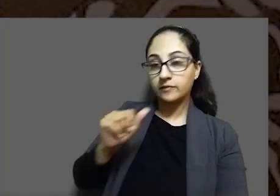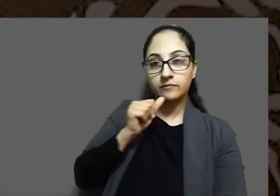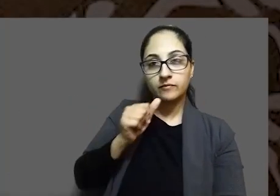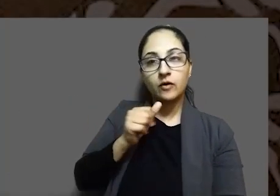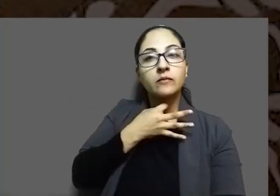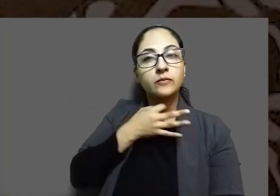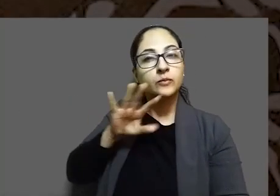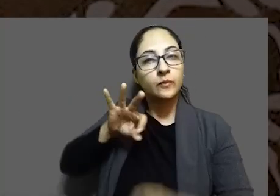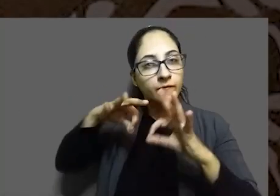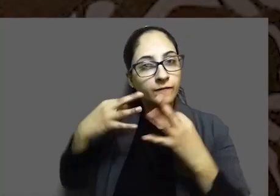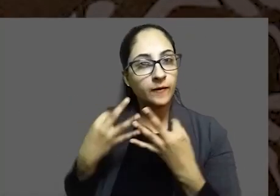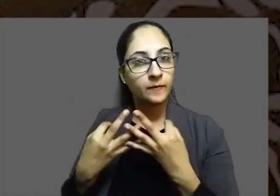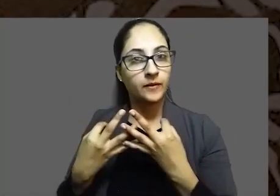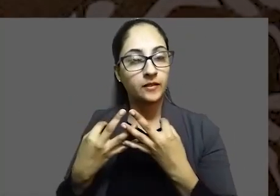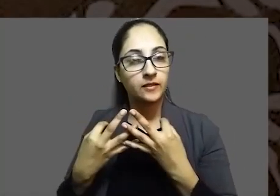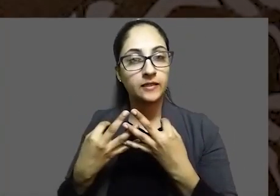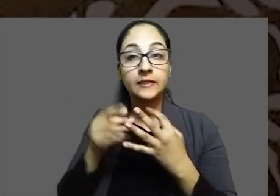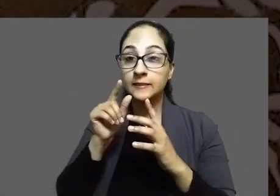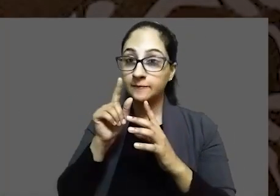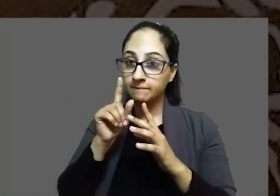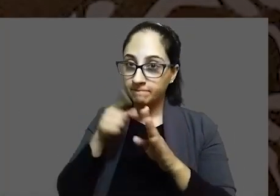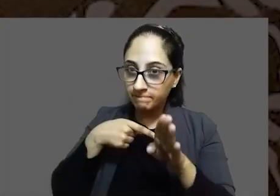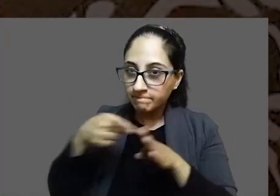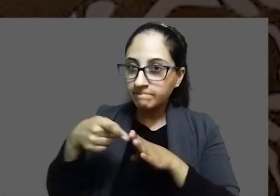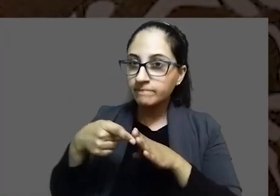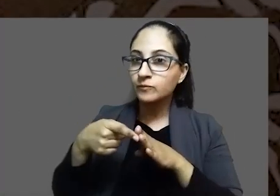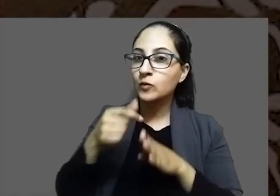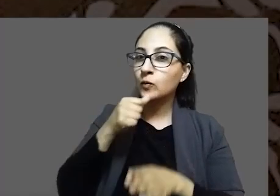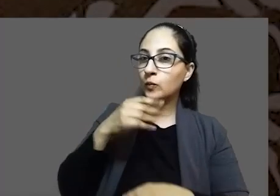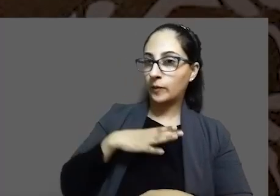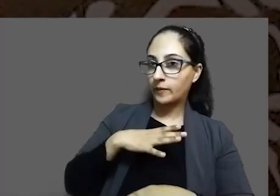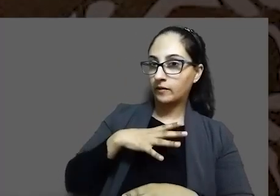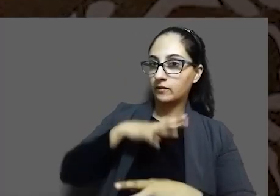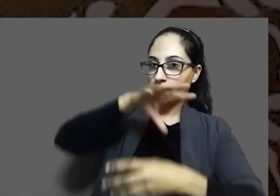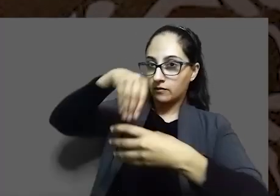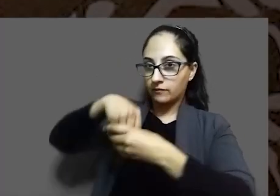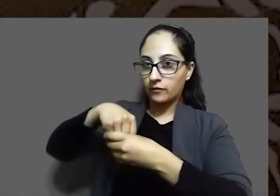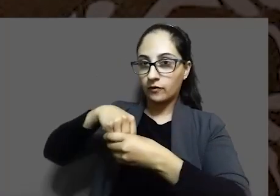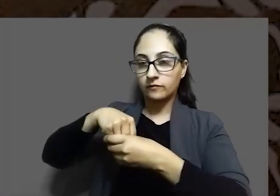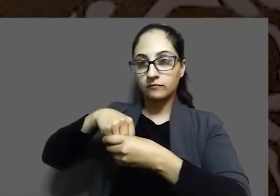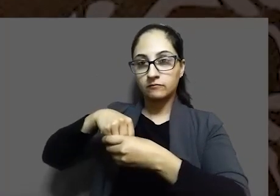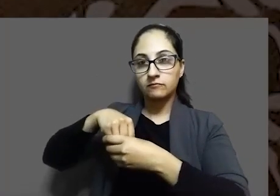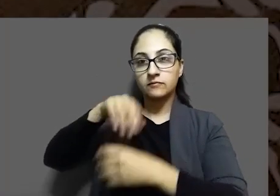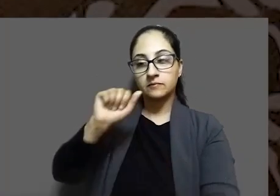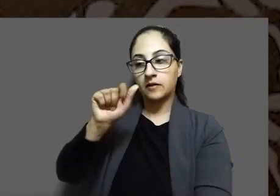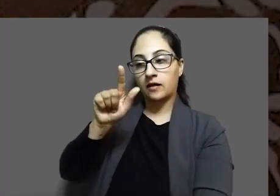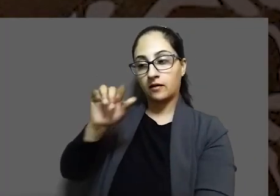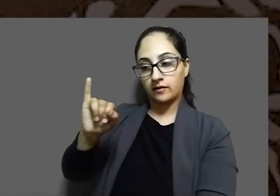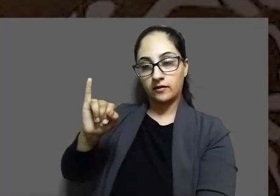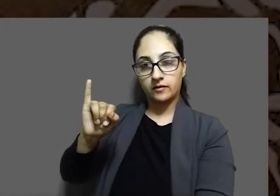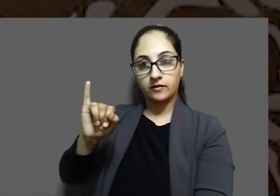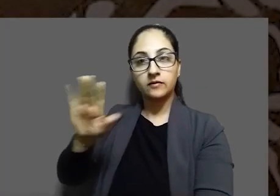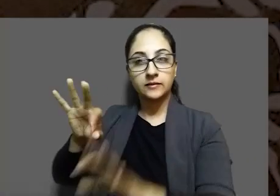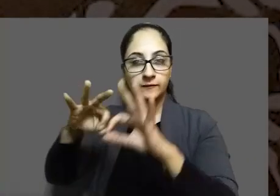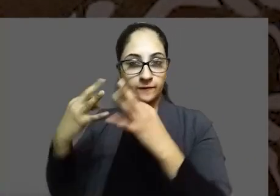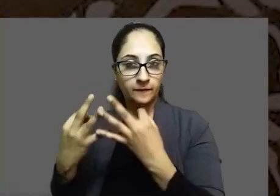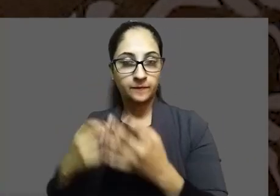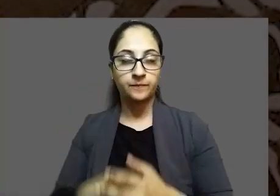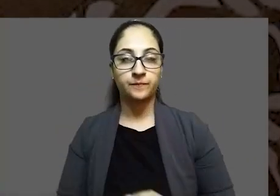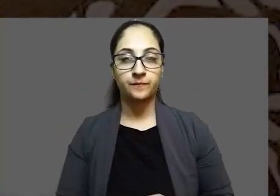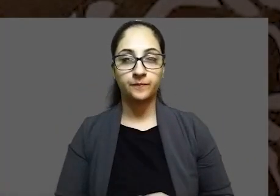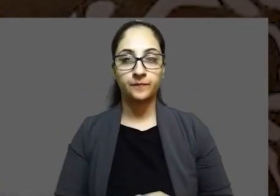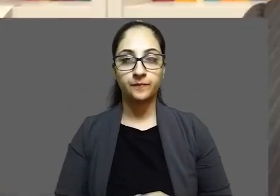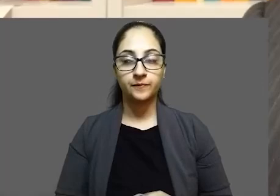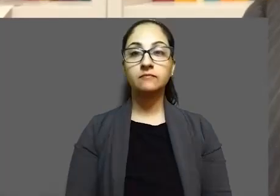little bit more about the Ahlul Bayt. For me personally, I would love to hear some stories about the women from the family of Imam